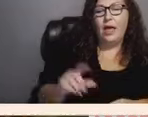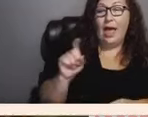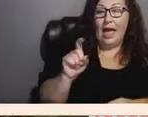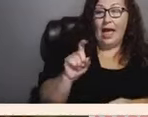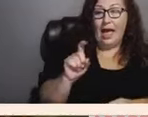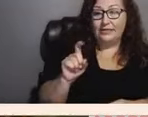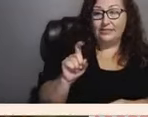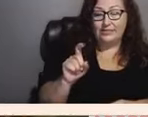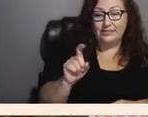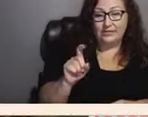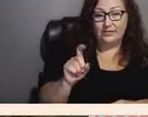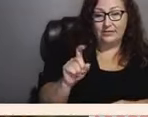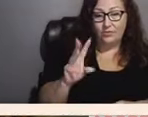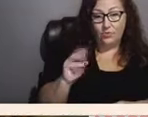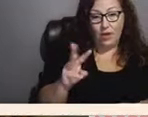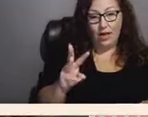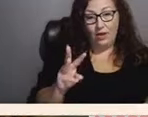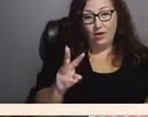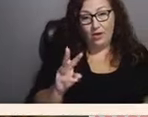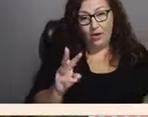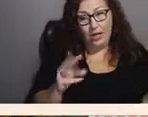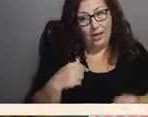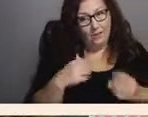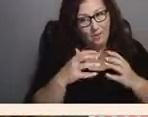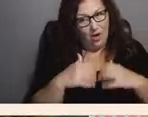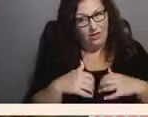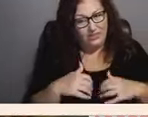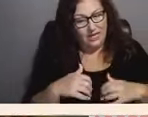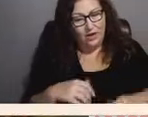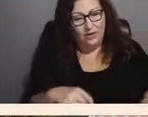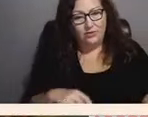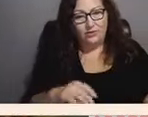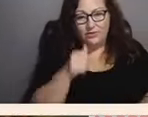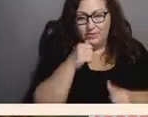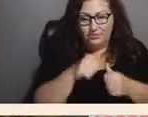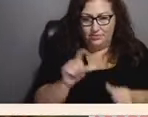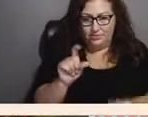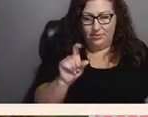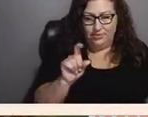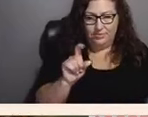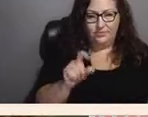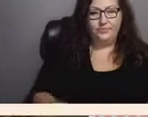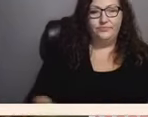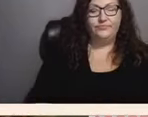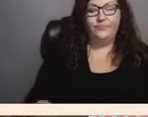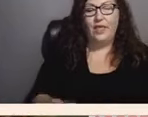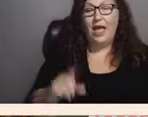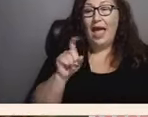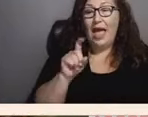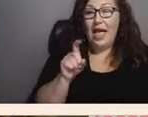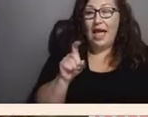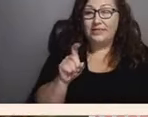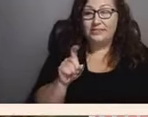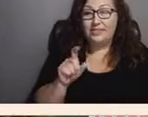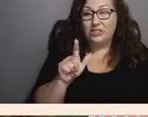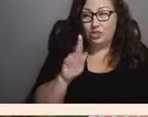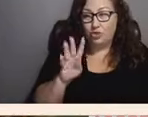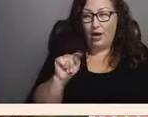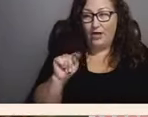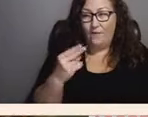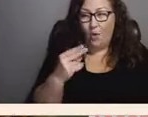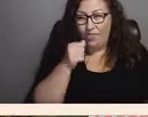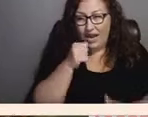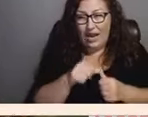I'm going to break this down. The letter X. X is the 24th letter of the modern